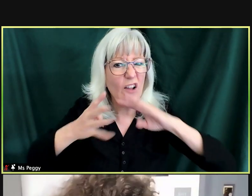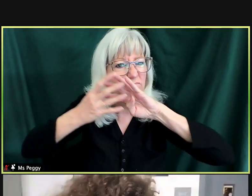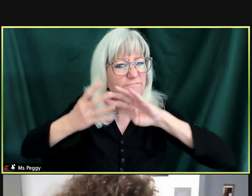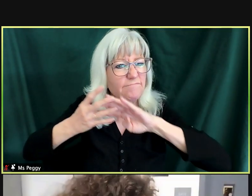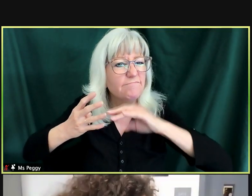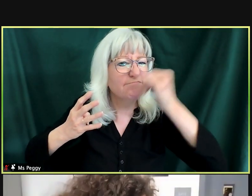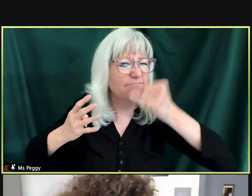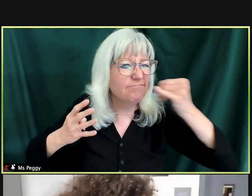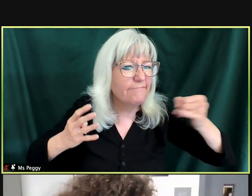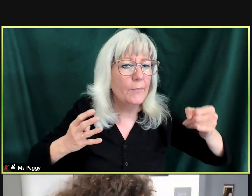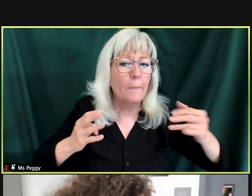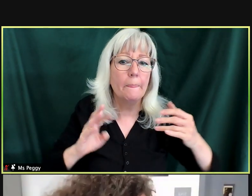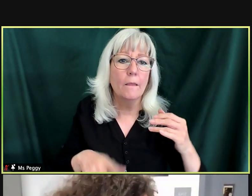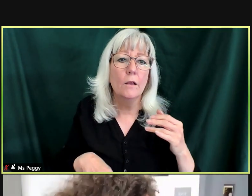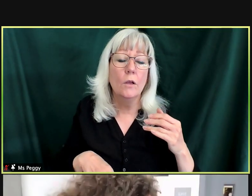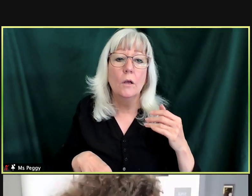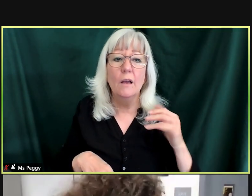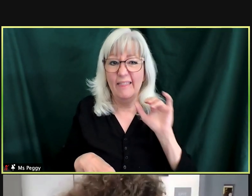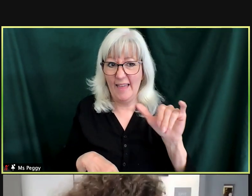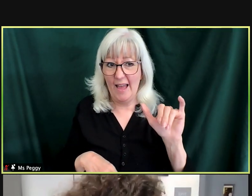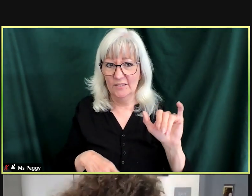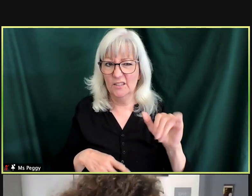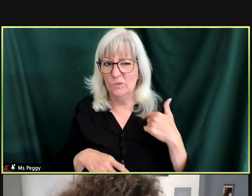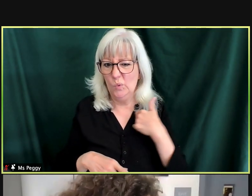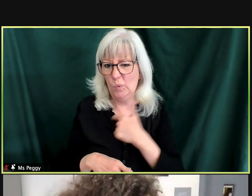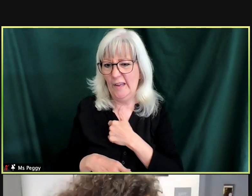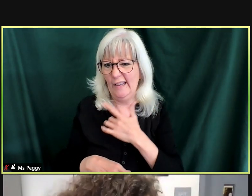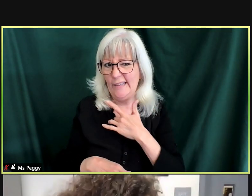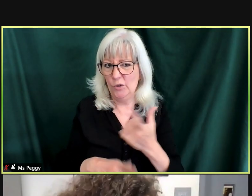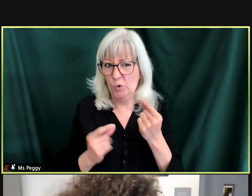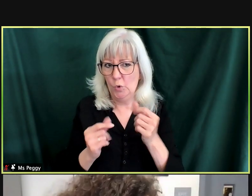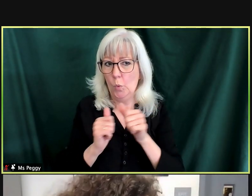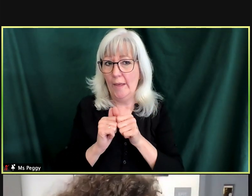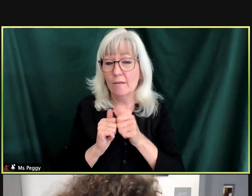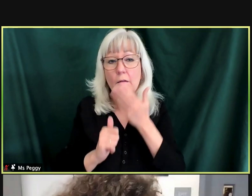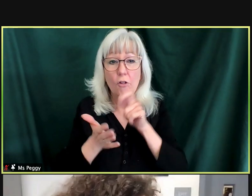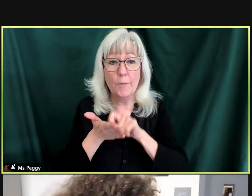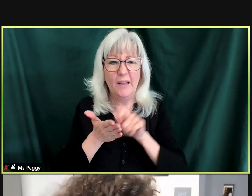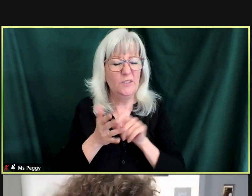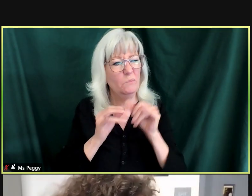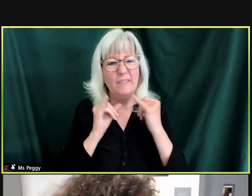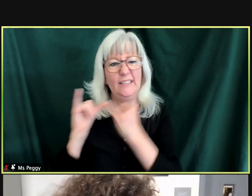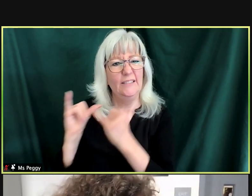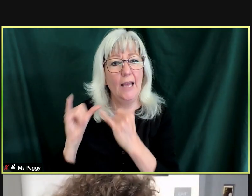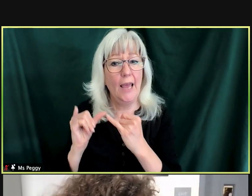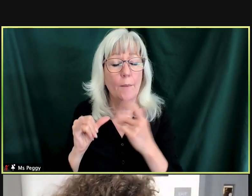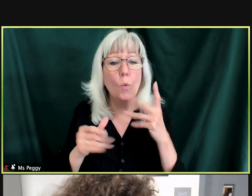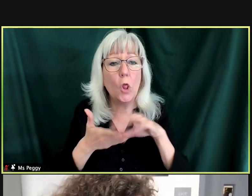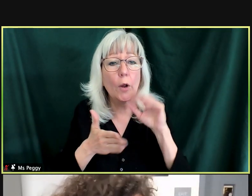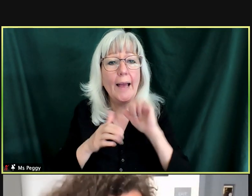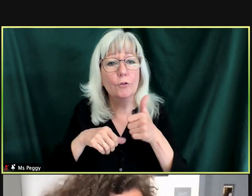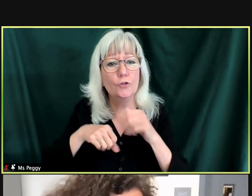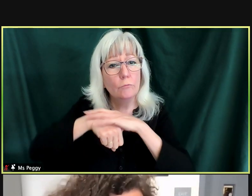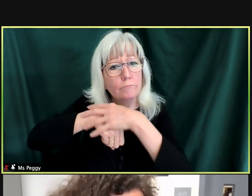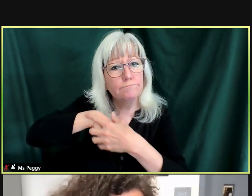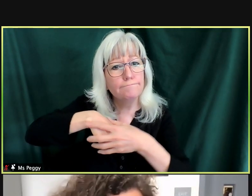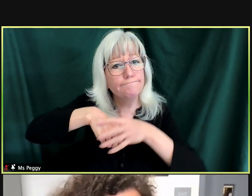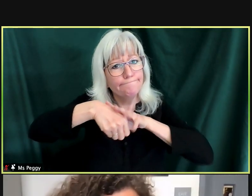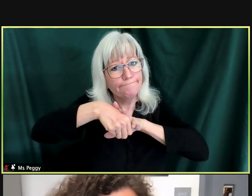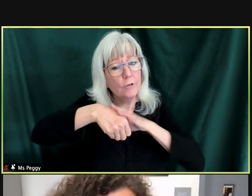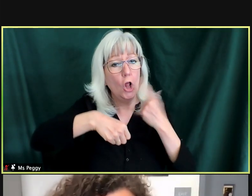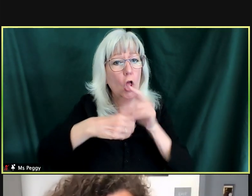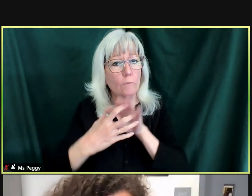This is kind of where we're at with what we've just been doing with the color pencil. We're learning how to wrap the colors around an object, make